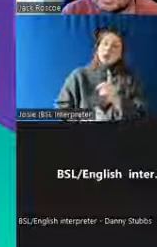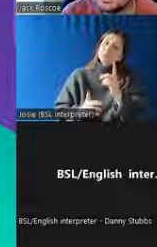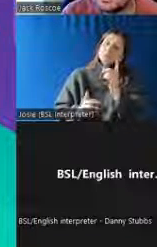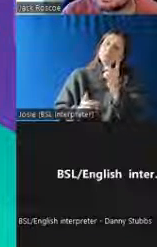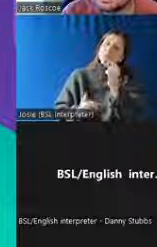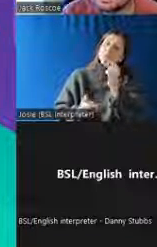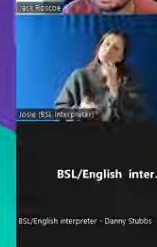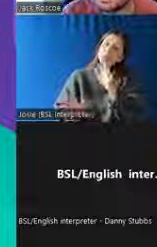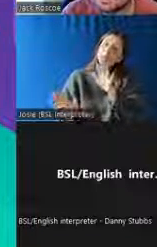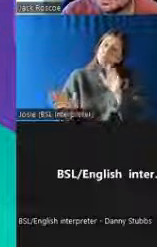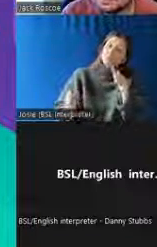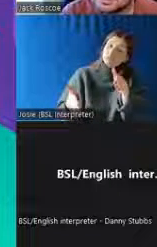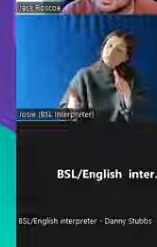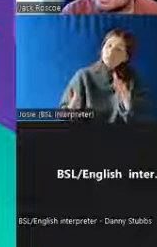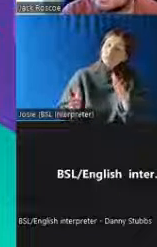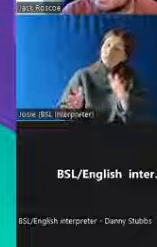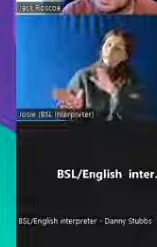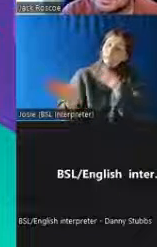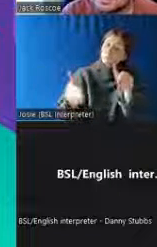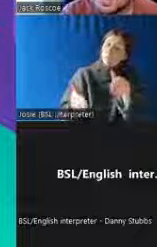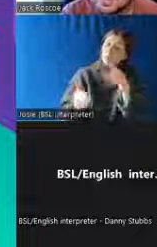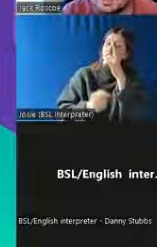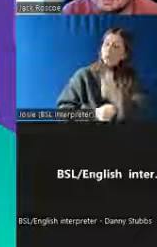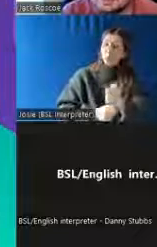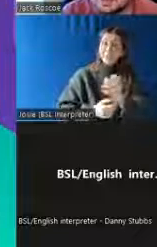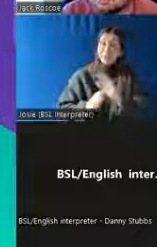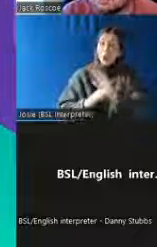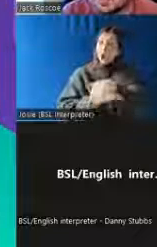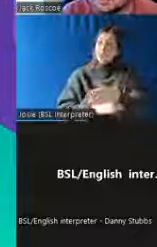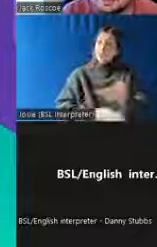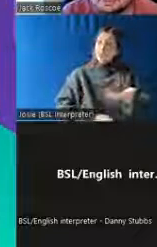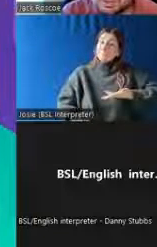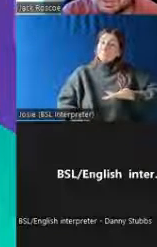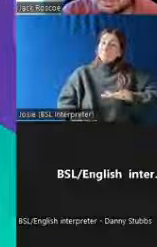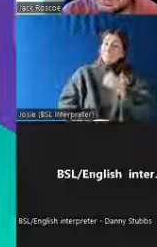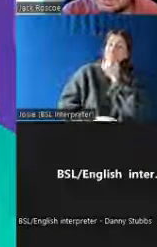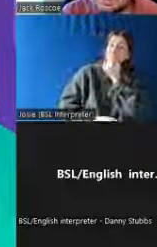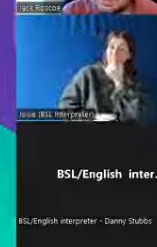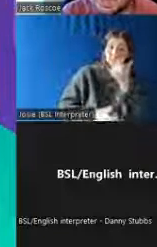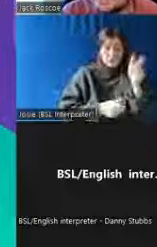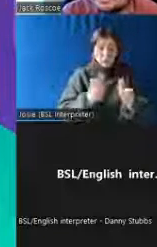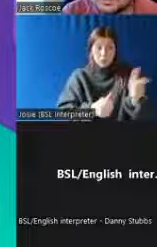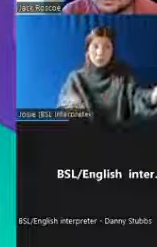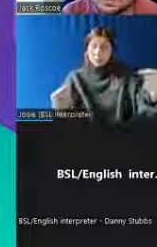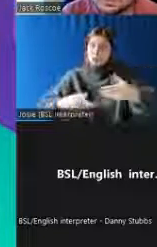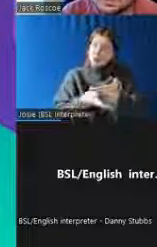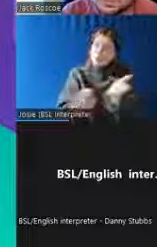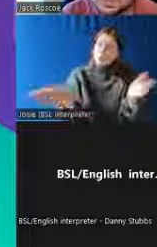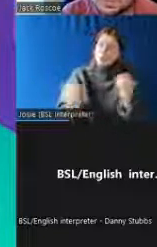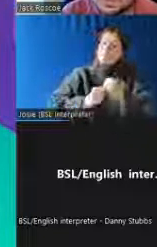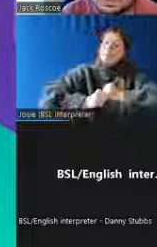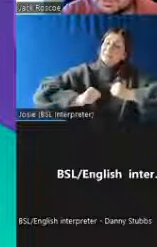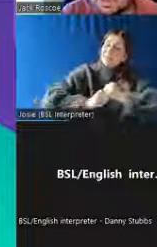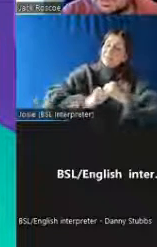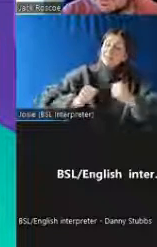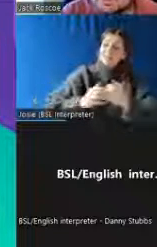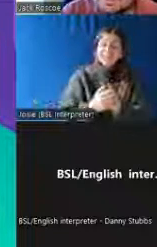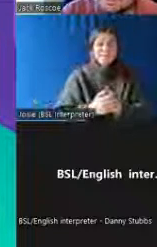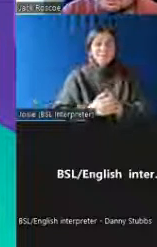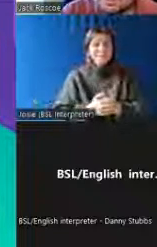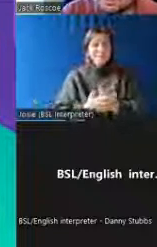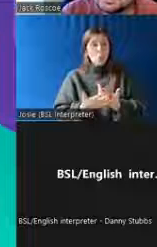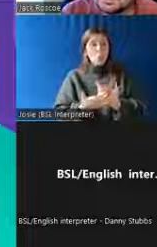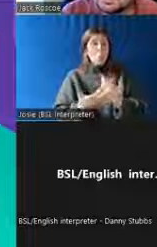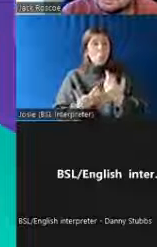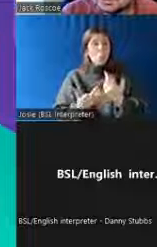things like increasing visitor numbers to public spaces and on providing people with opportunities for paid or voluntary work, to earn income or